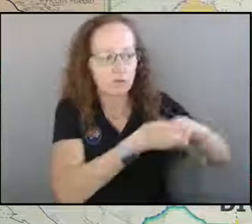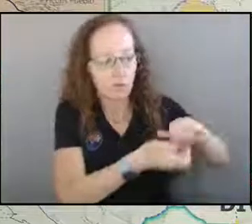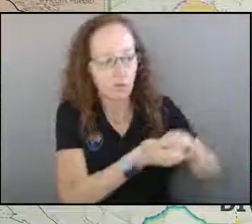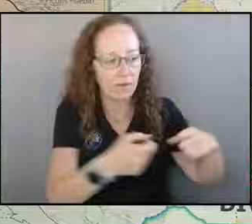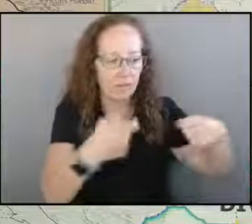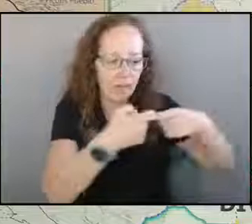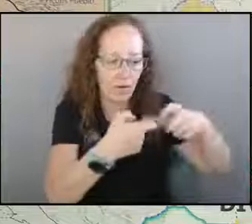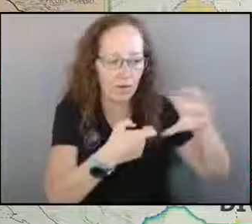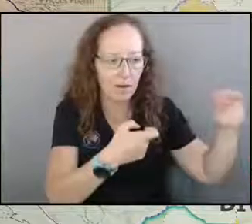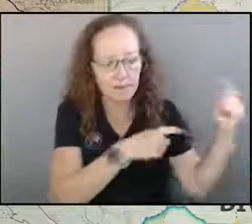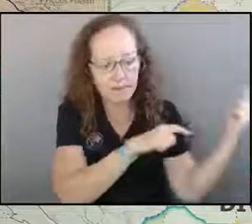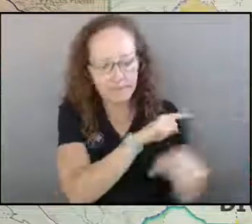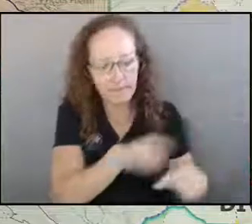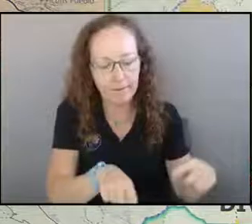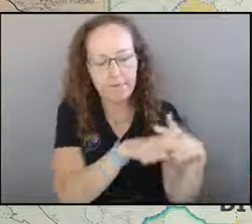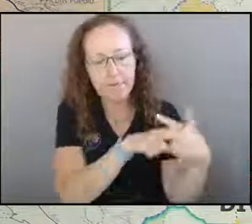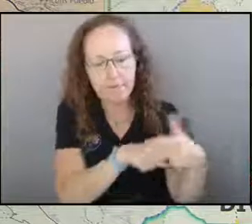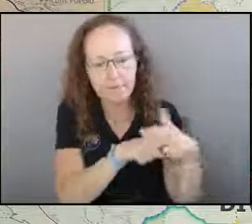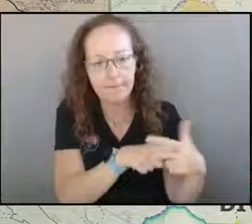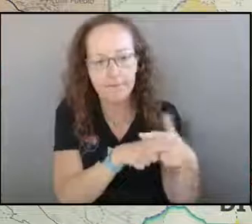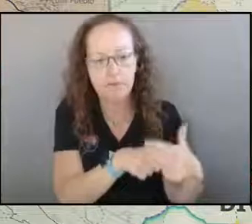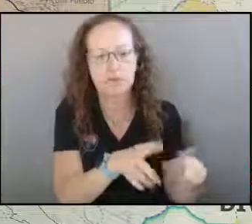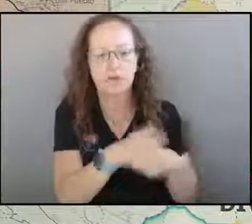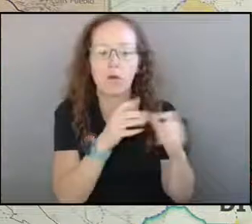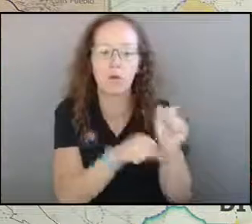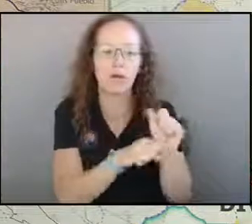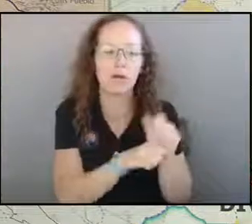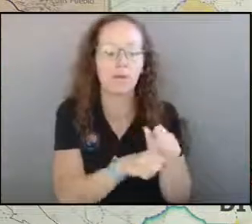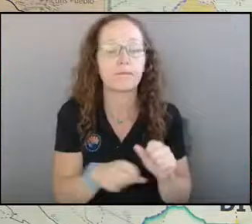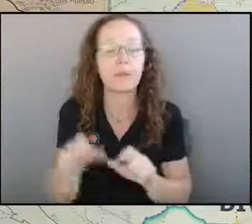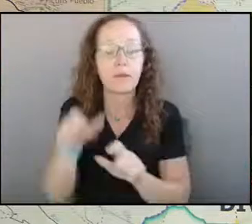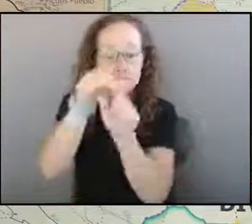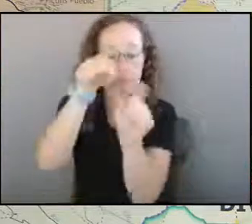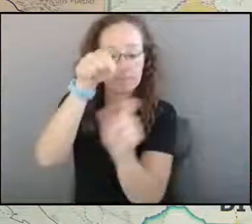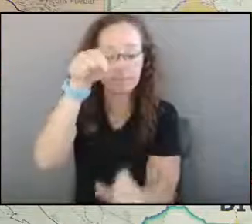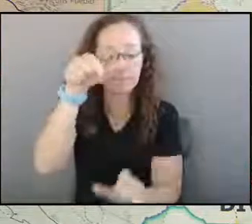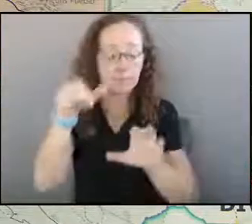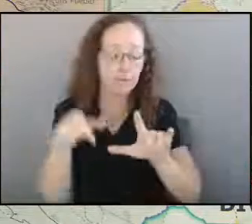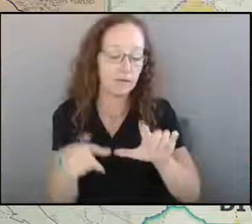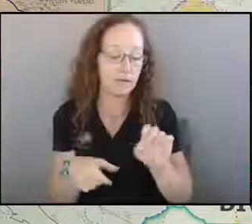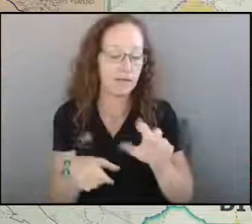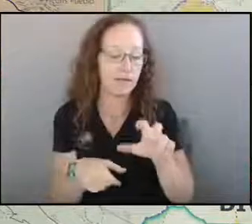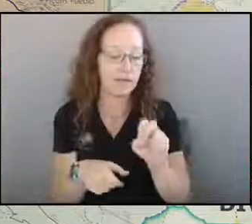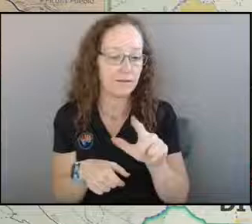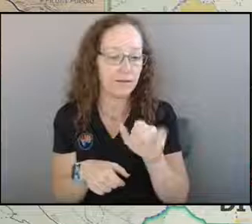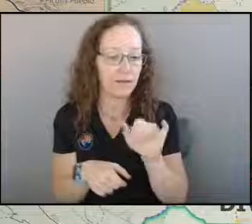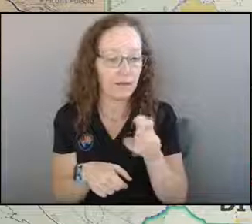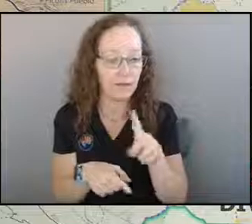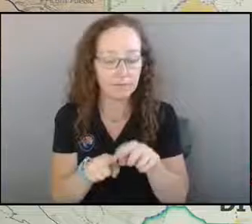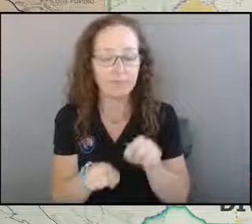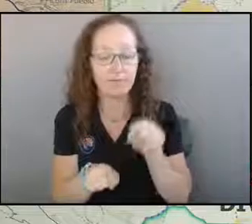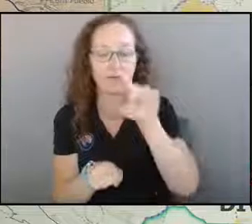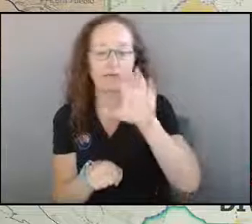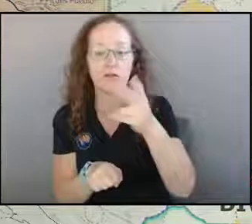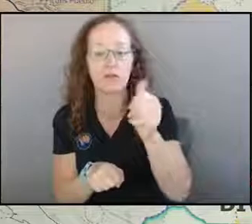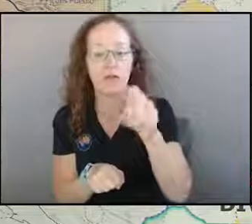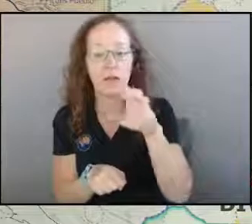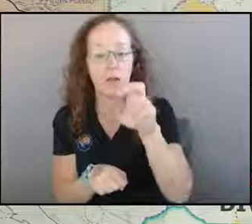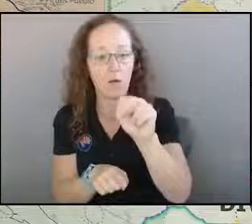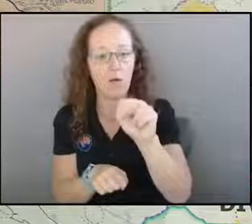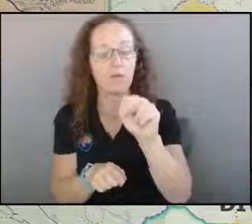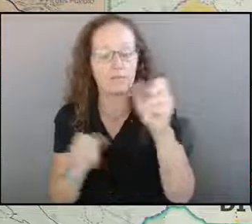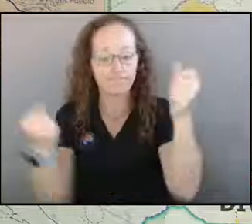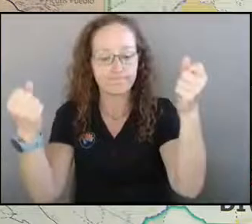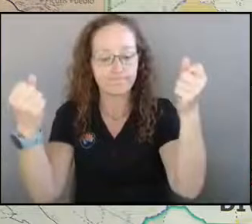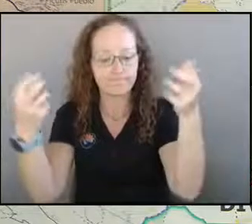repairs. All right, so between Cleveland and Chacon, the fire continues to back down all the way towards the properties